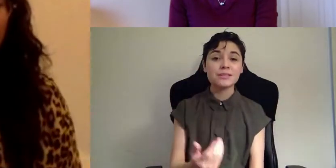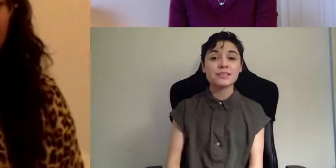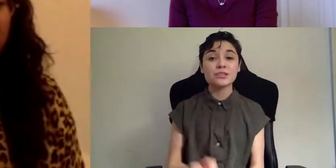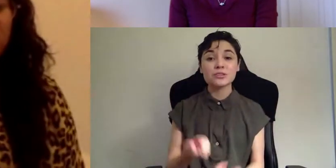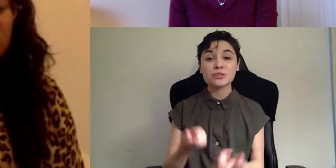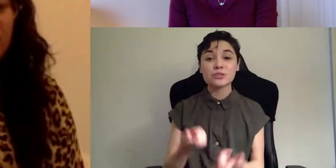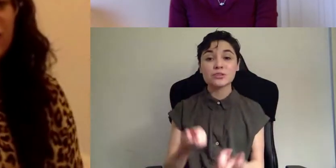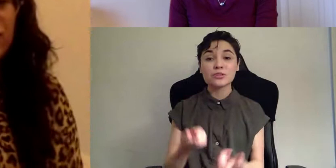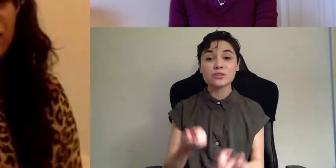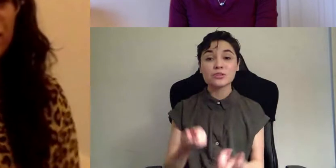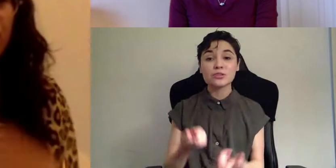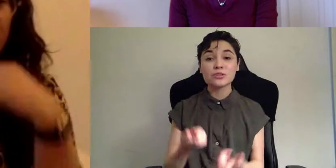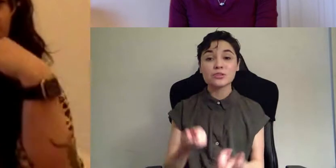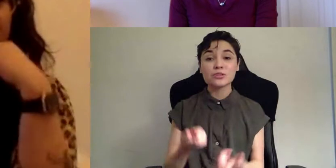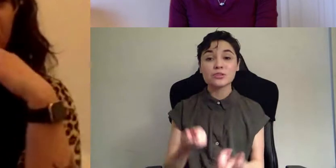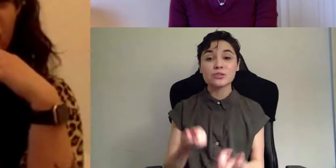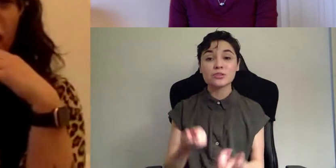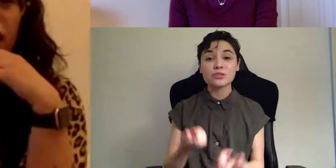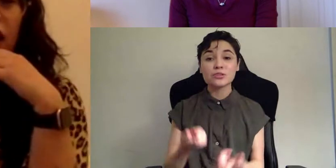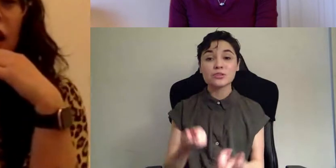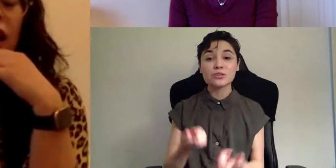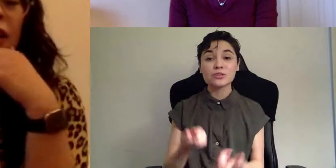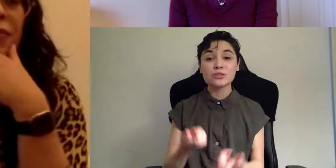something. Take a drink of water.